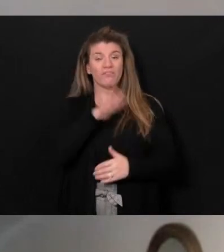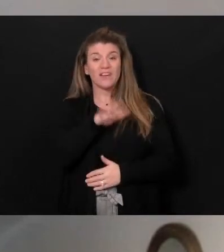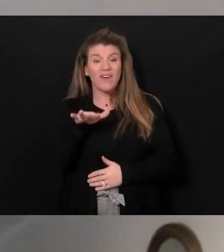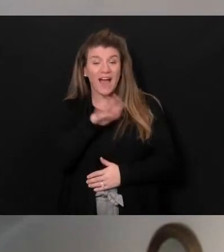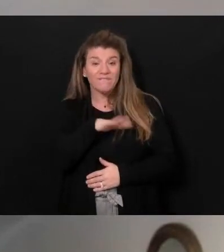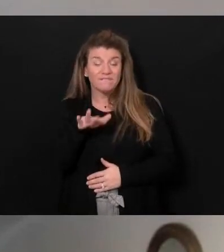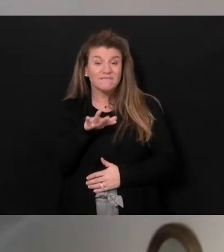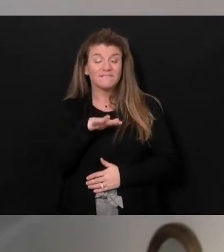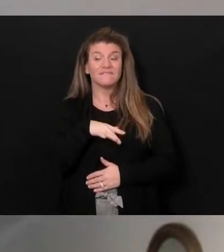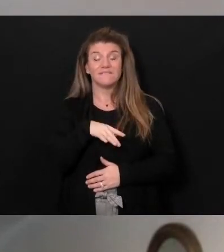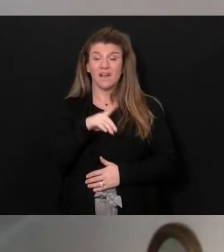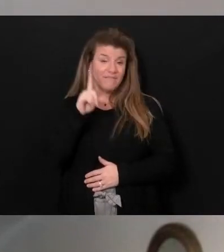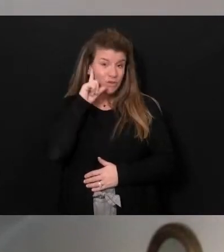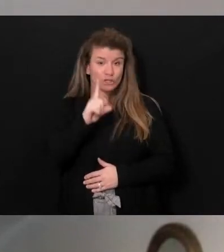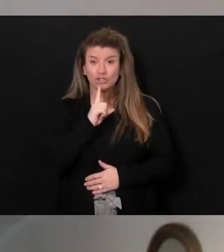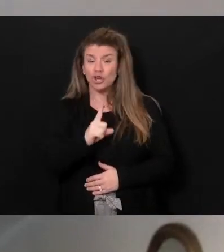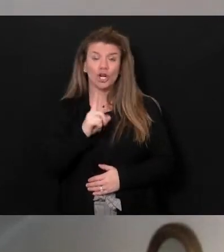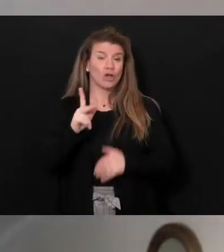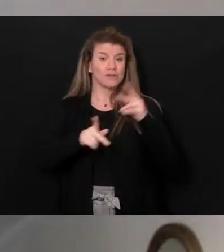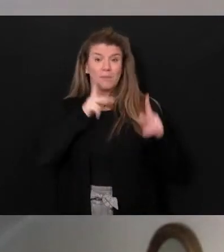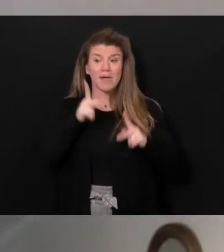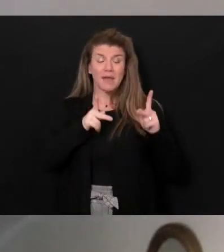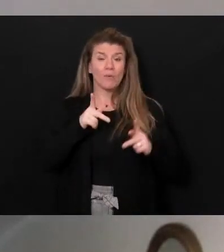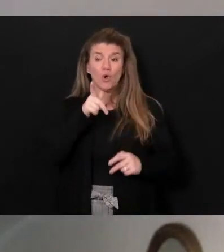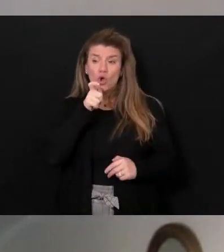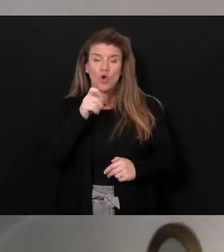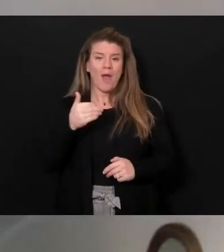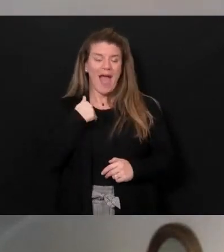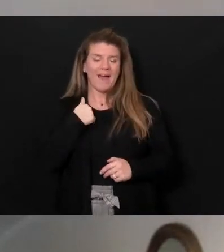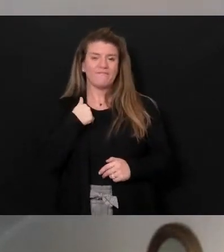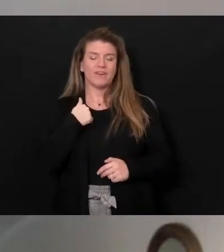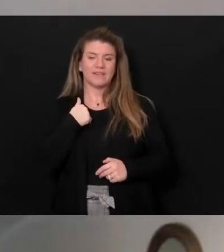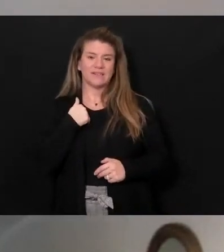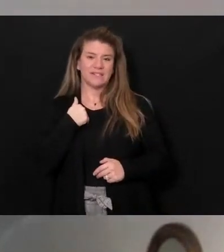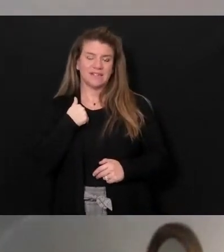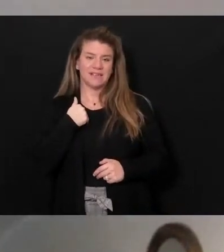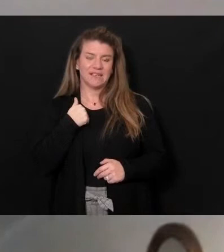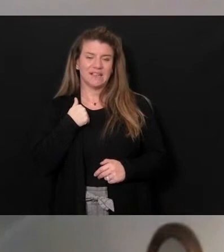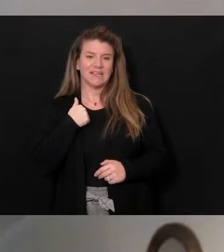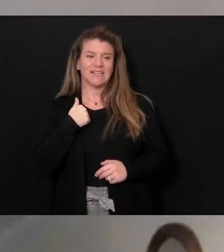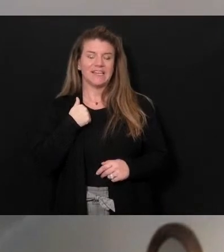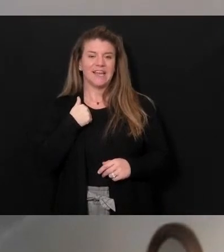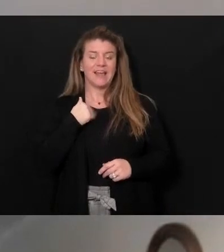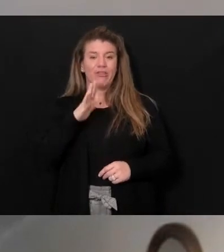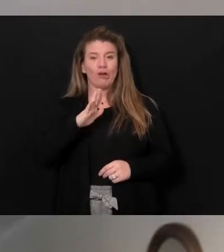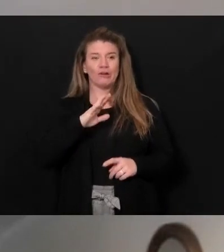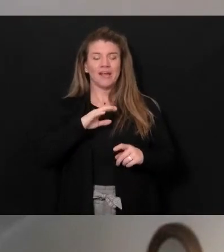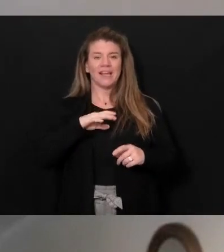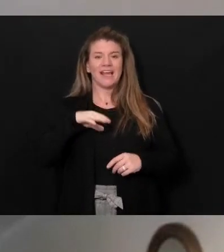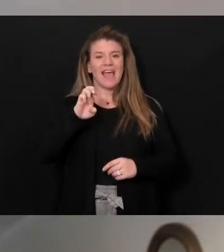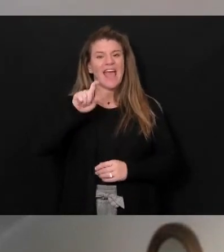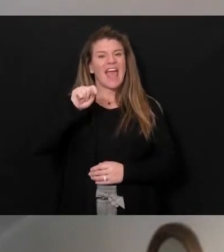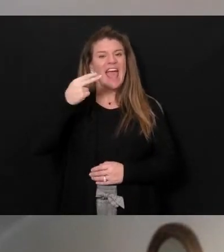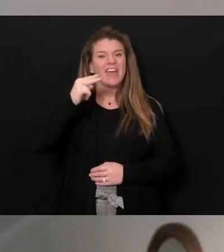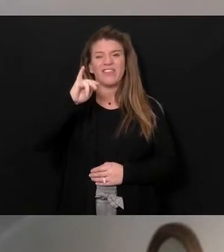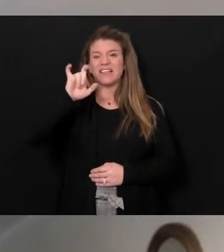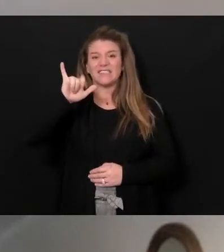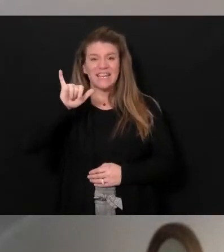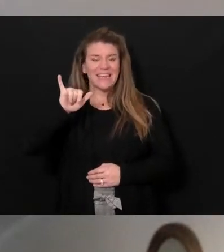old, certainly people who come from vulnerable ethnicity groups, racial groups